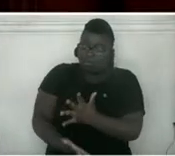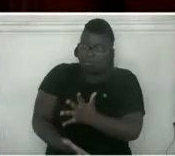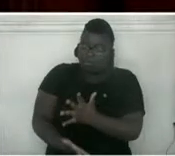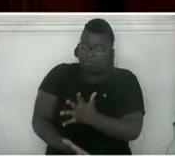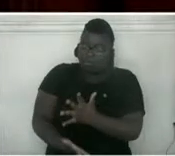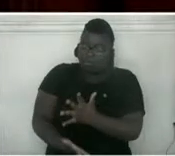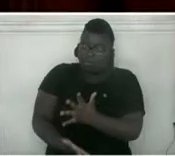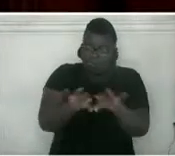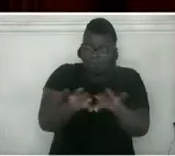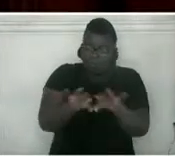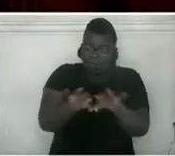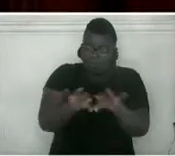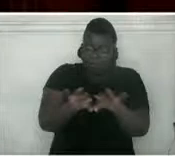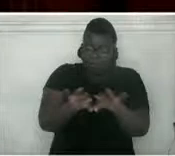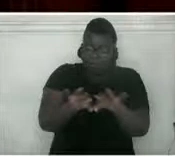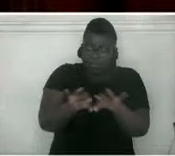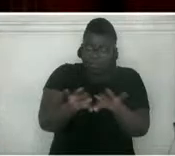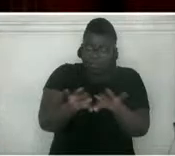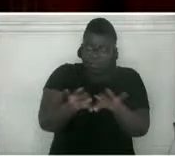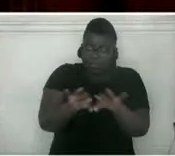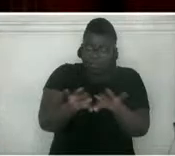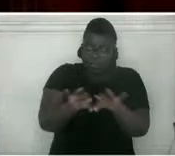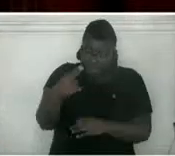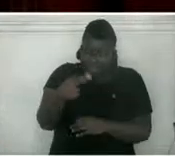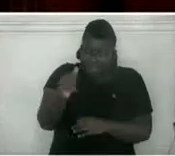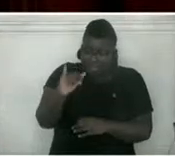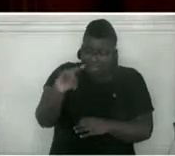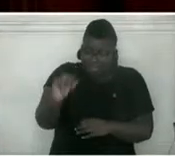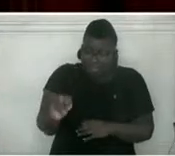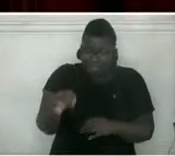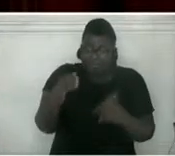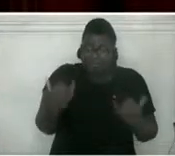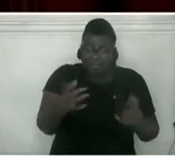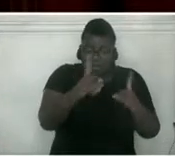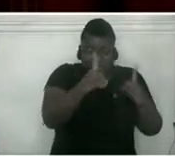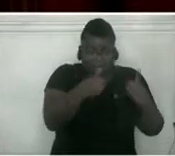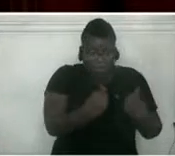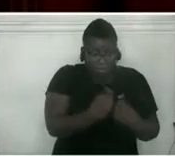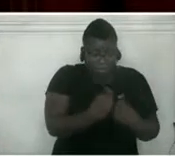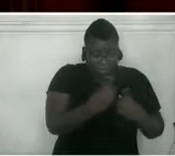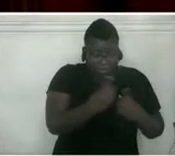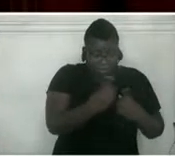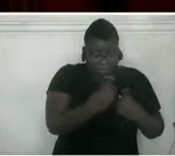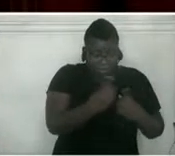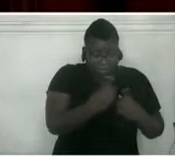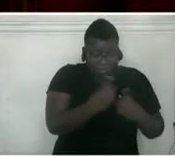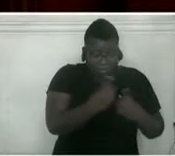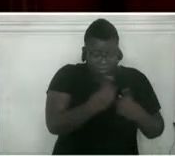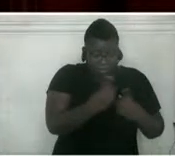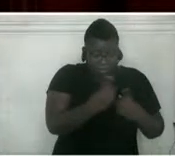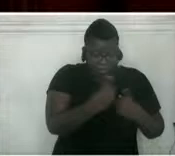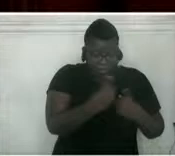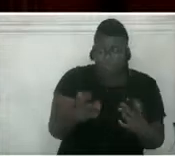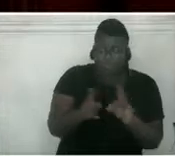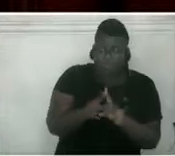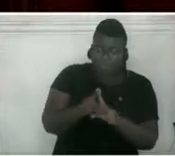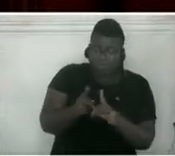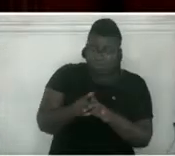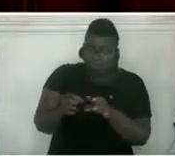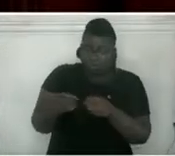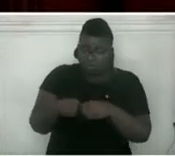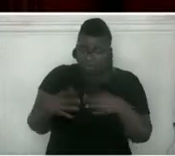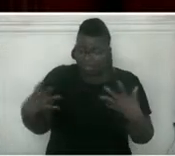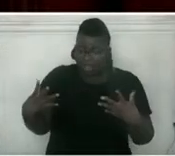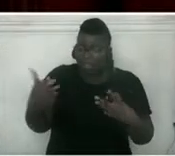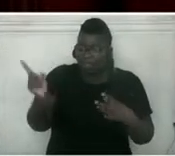chain. Thereafter, the department will embark on a process of sourcing, budget, and also start with all